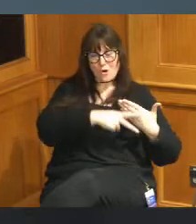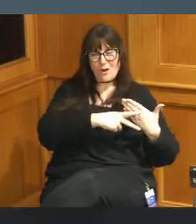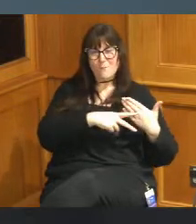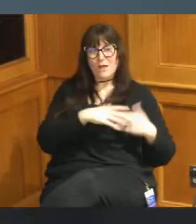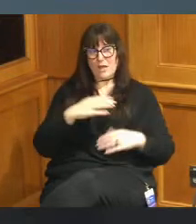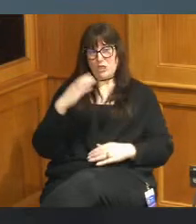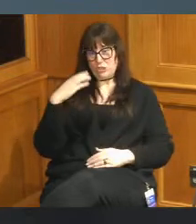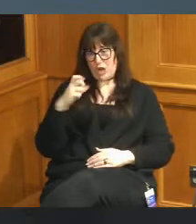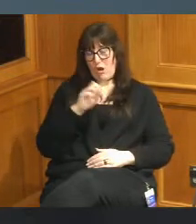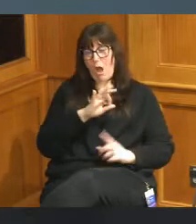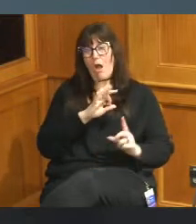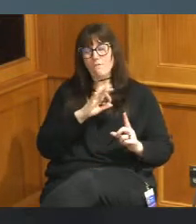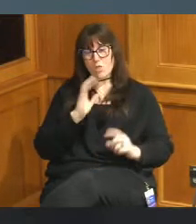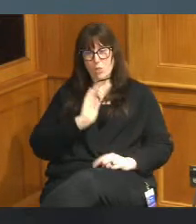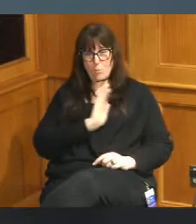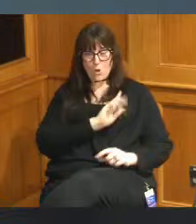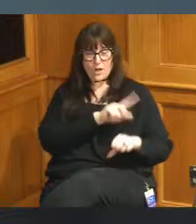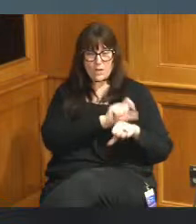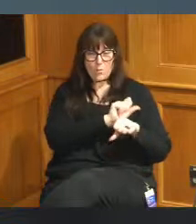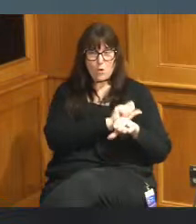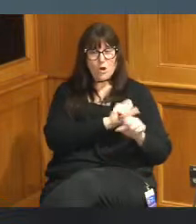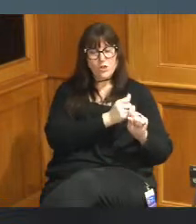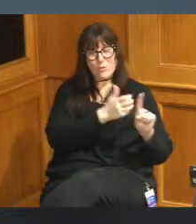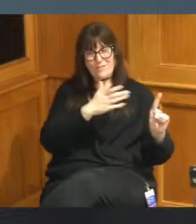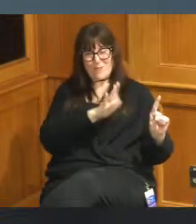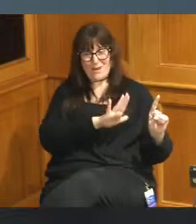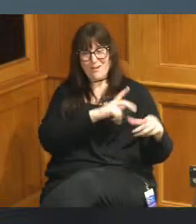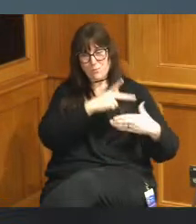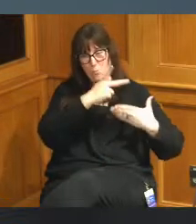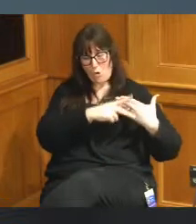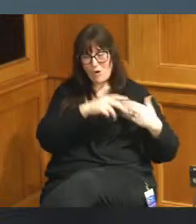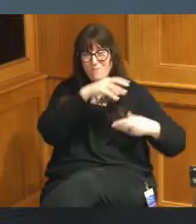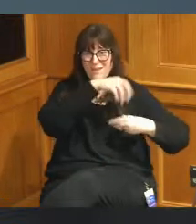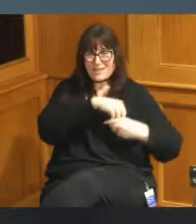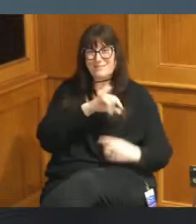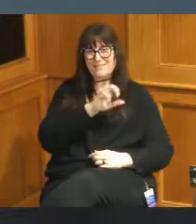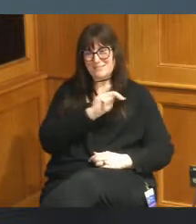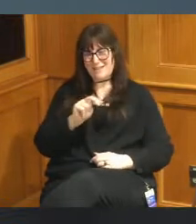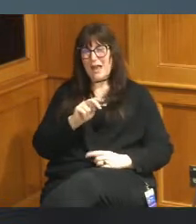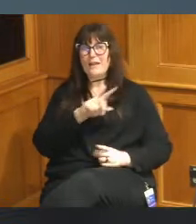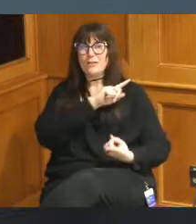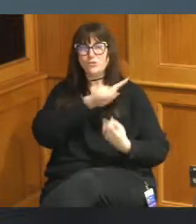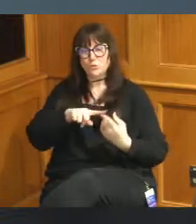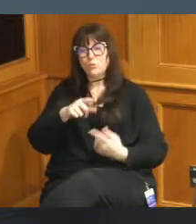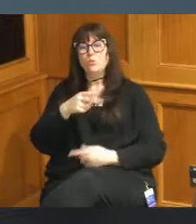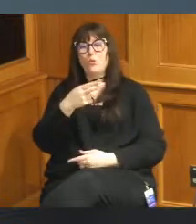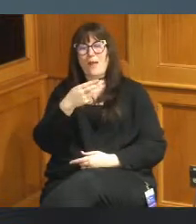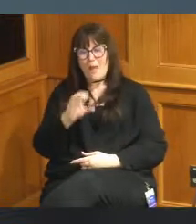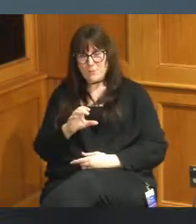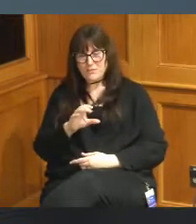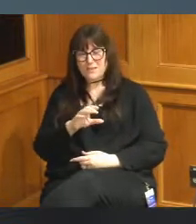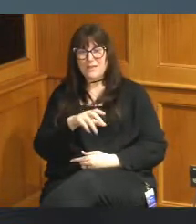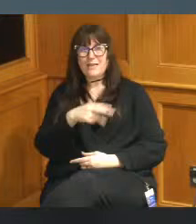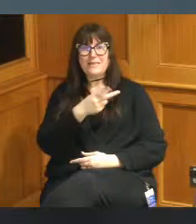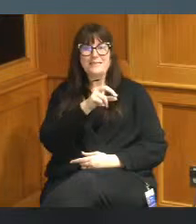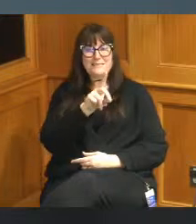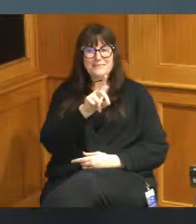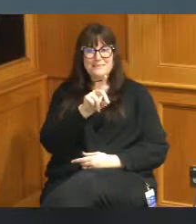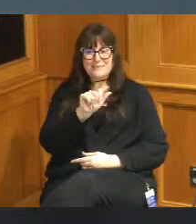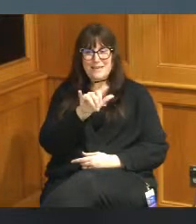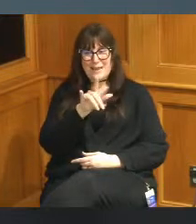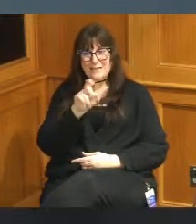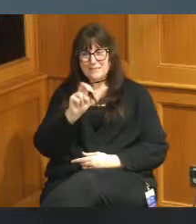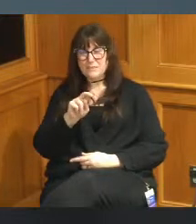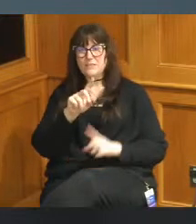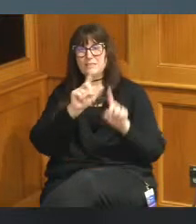the board, where he worked to expand the program from Cincinnati to the cities of Hamilton, Dayton, Columbus,